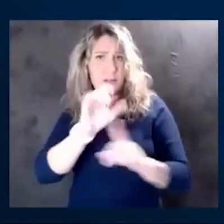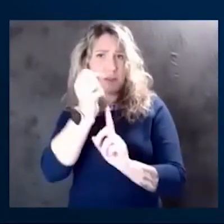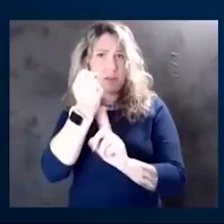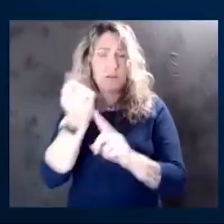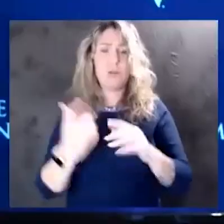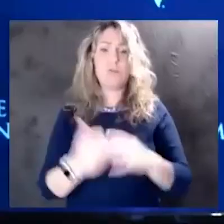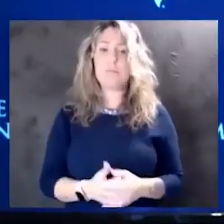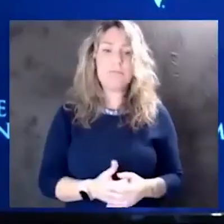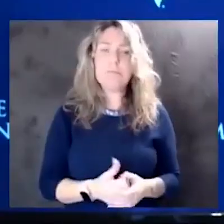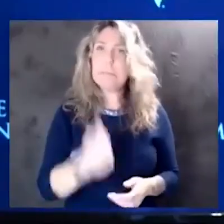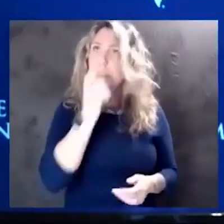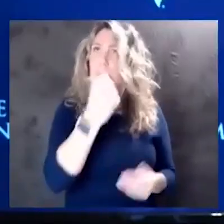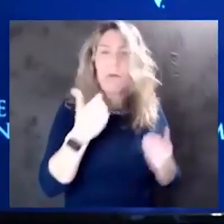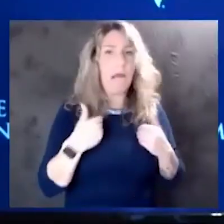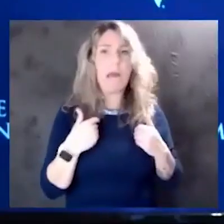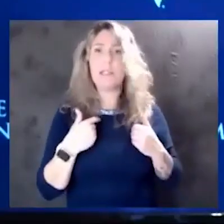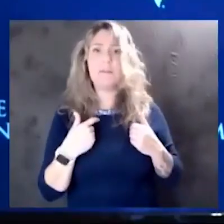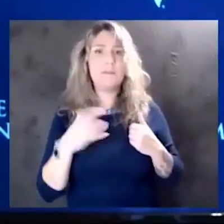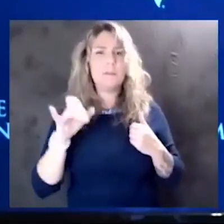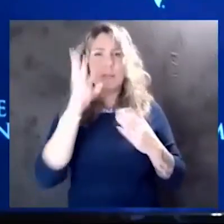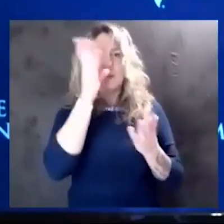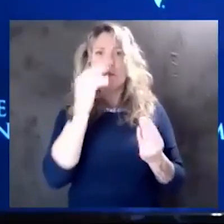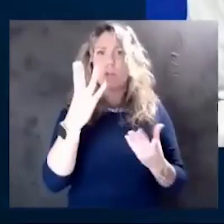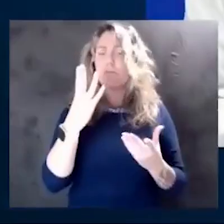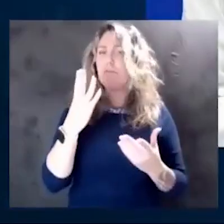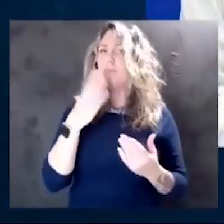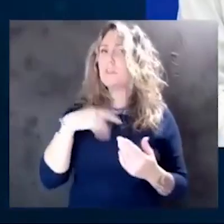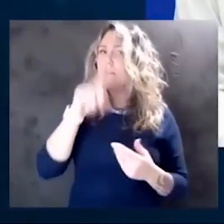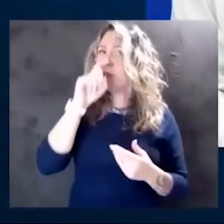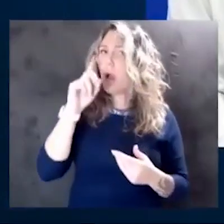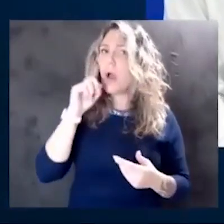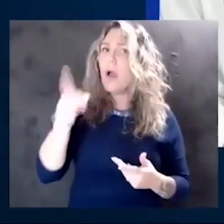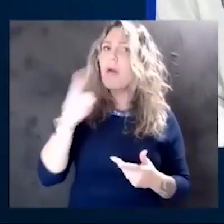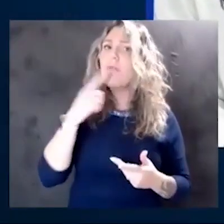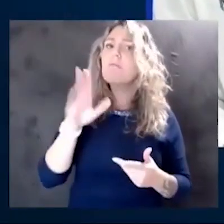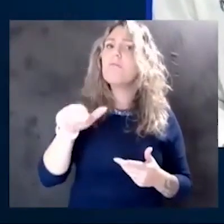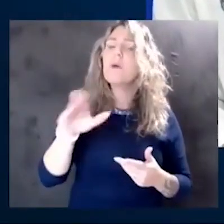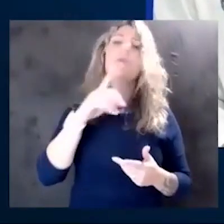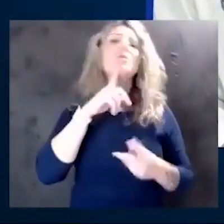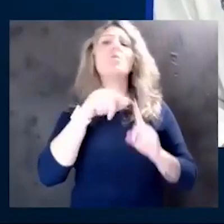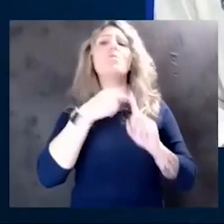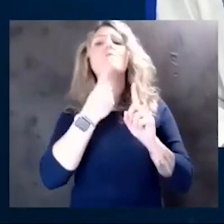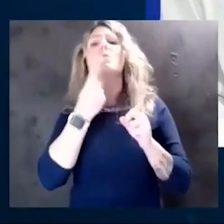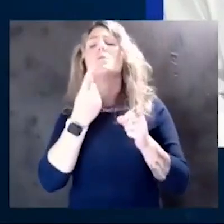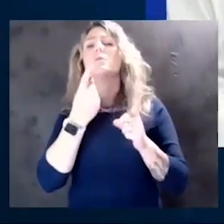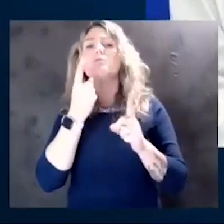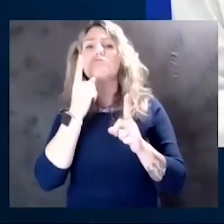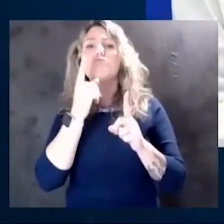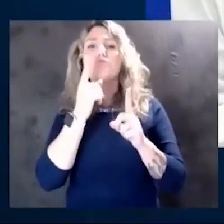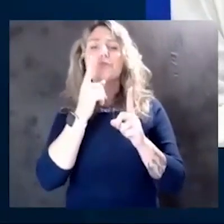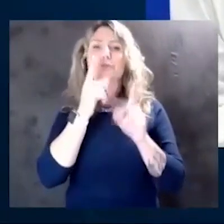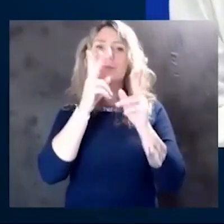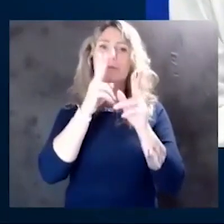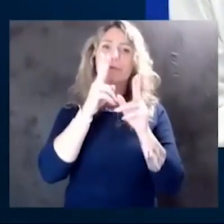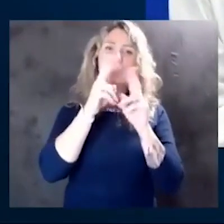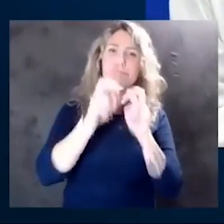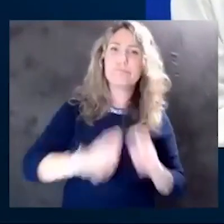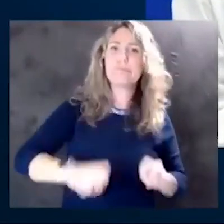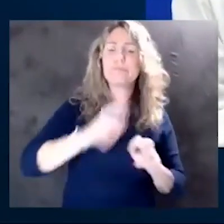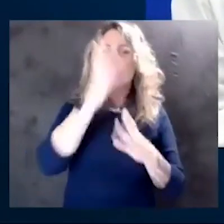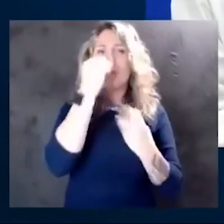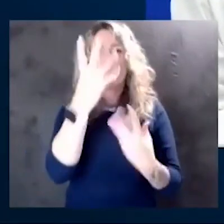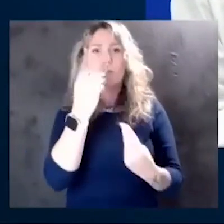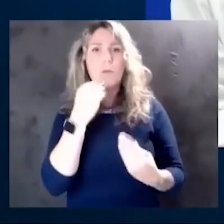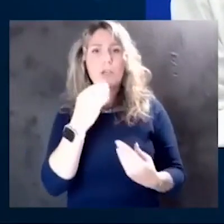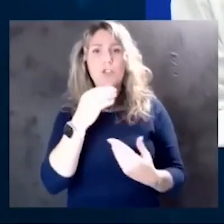information. I know, Hawkeye, I know that when you look at the information that Pfizer now has out there, especially in people who I thought